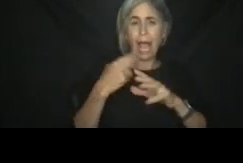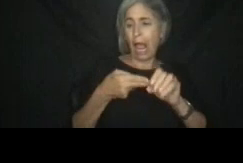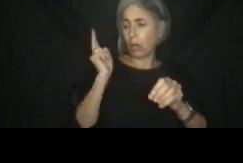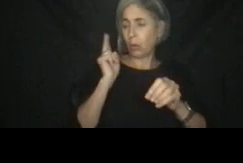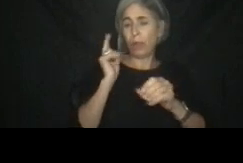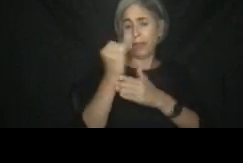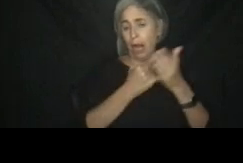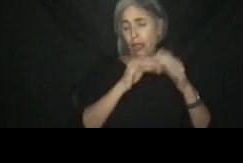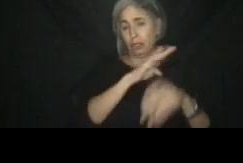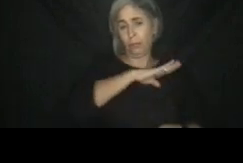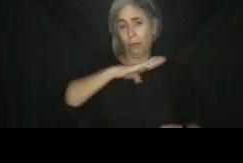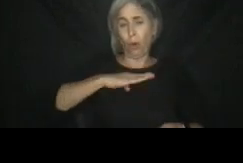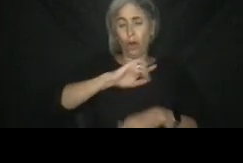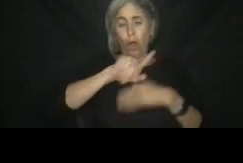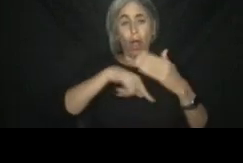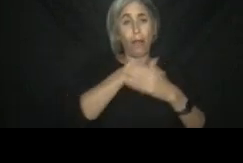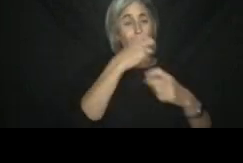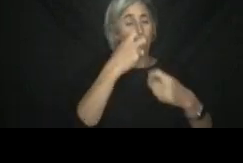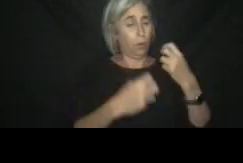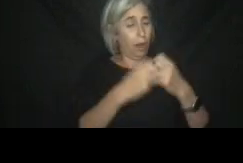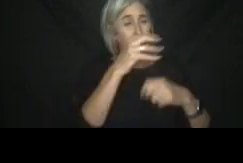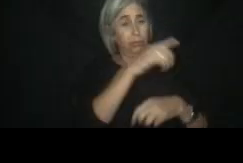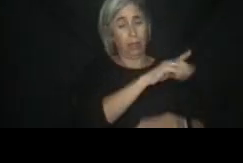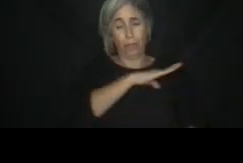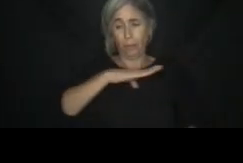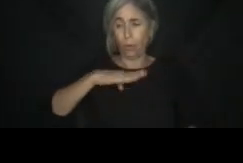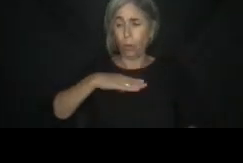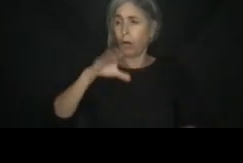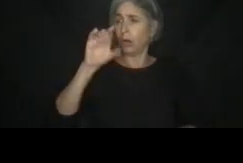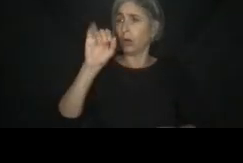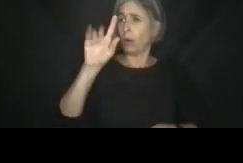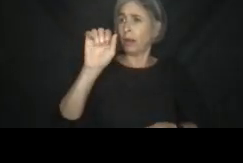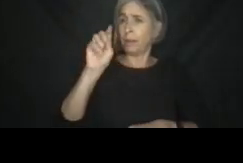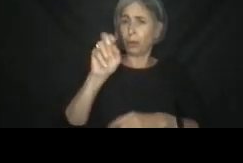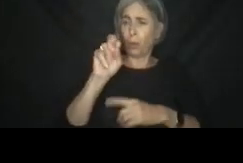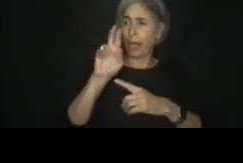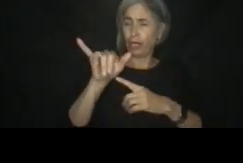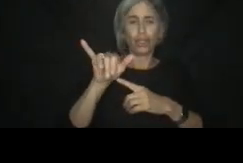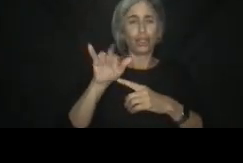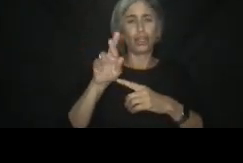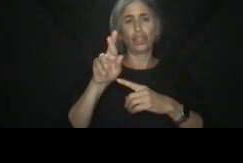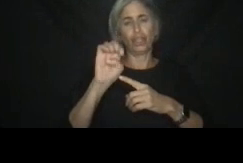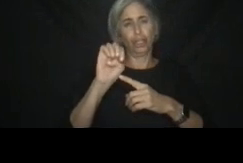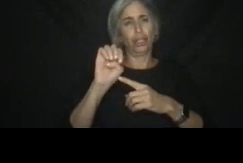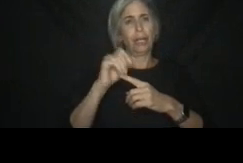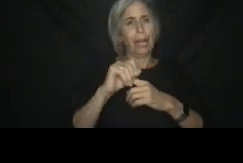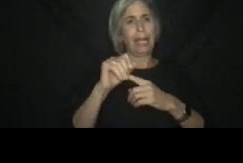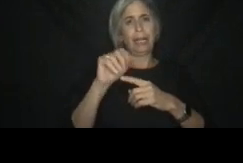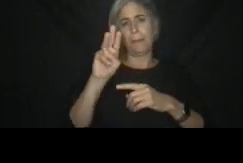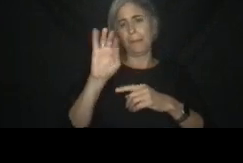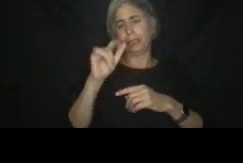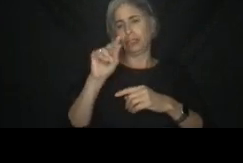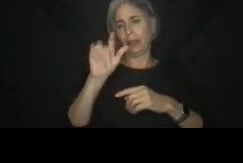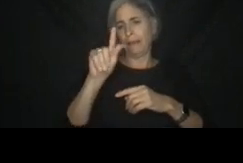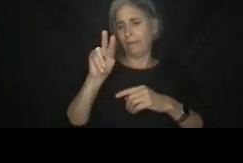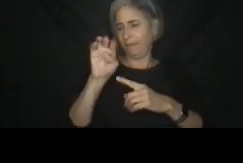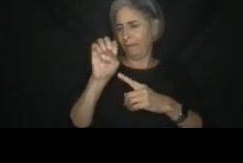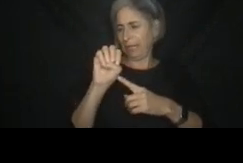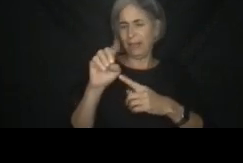Board, about all the problems on the Arts Board, and with Cortland McGuire, the Arts Board Chair, and the Vice Chair, Marcia Levine. They